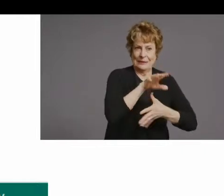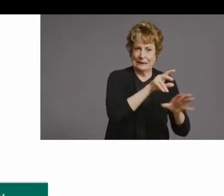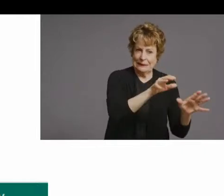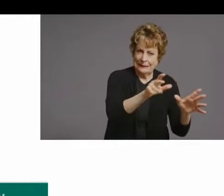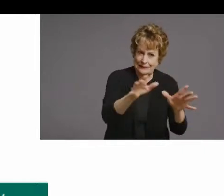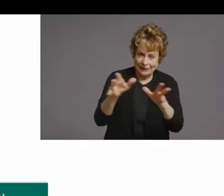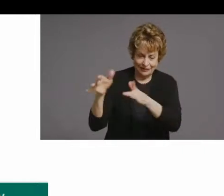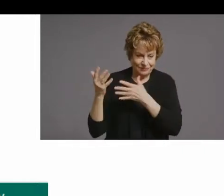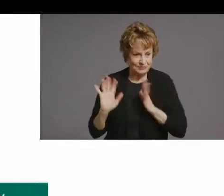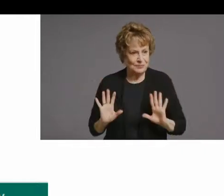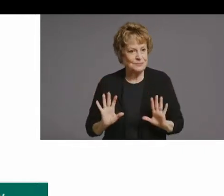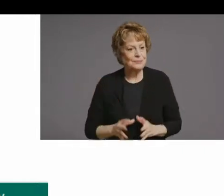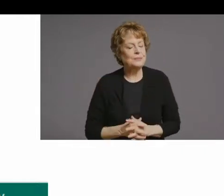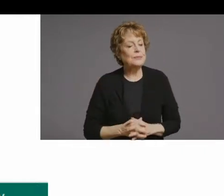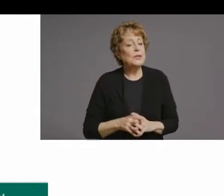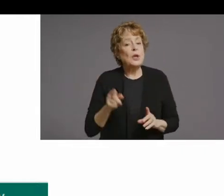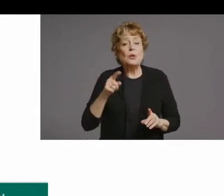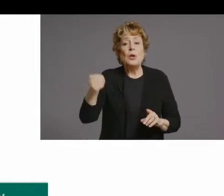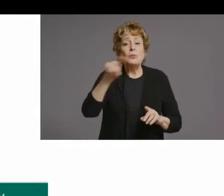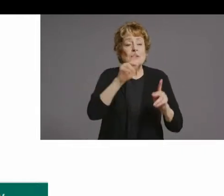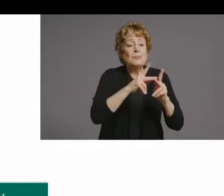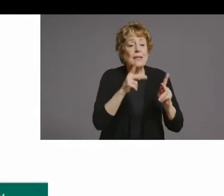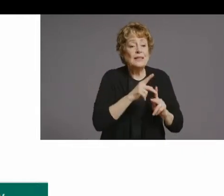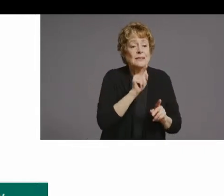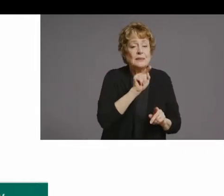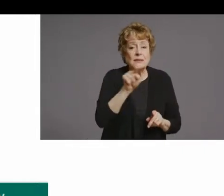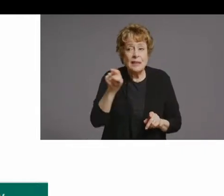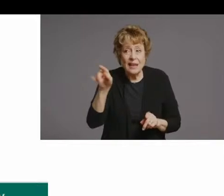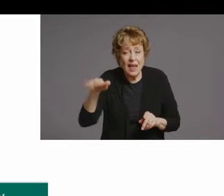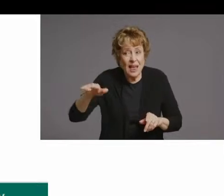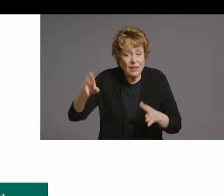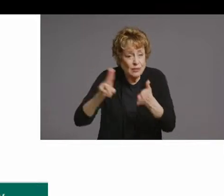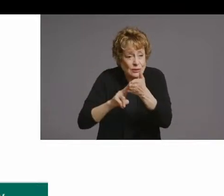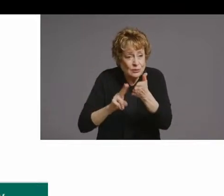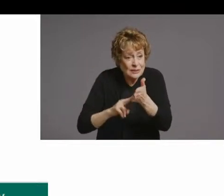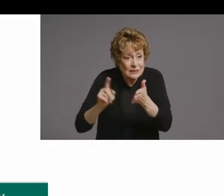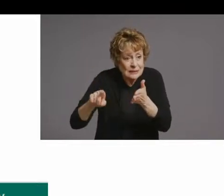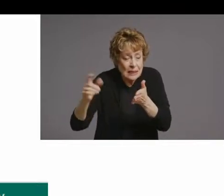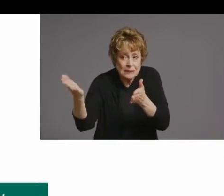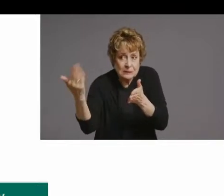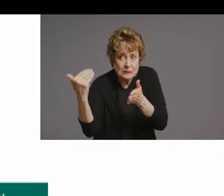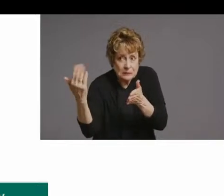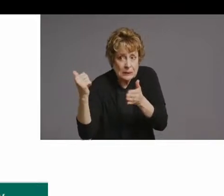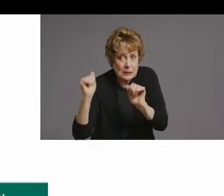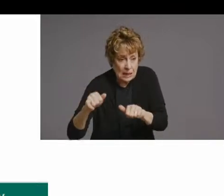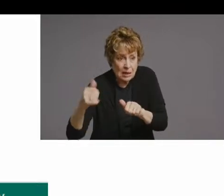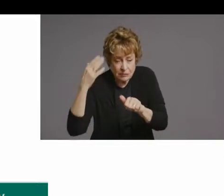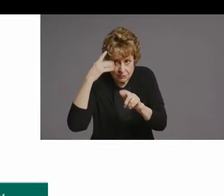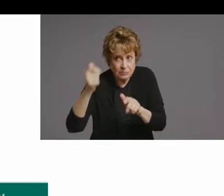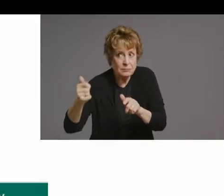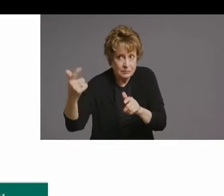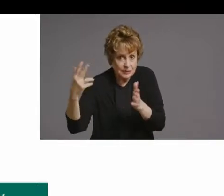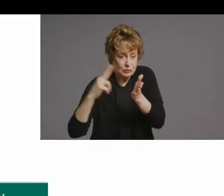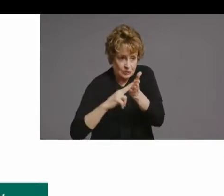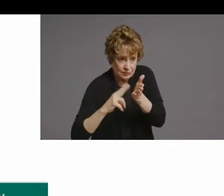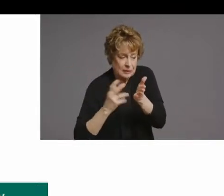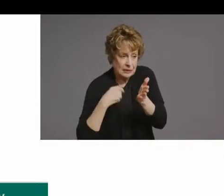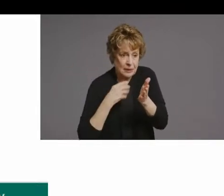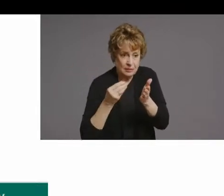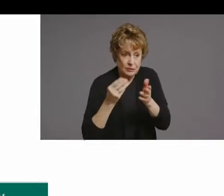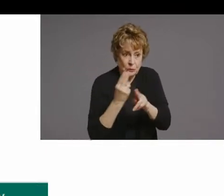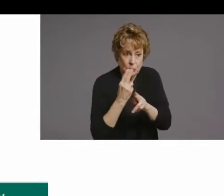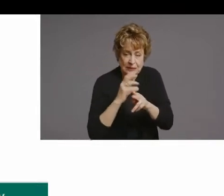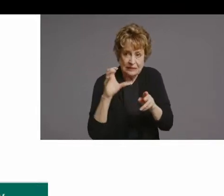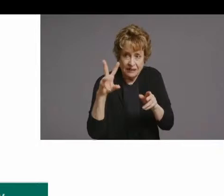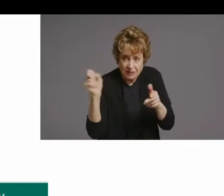program, CVS and Walgreens do have additional resources available, and you can find that on their website. Or